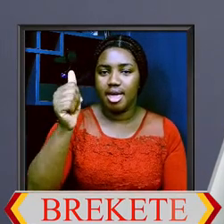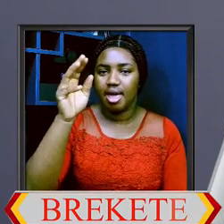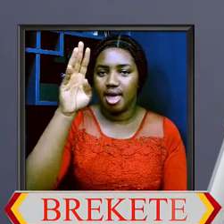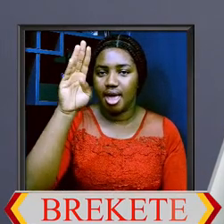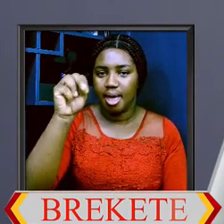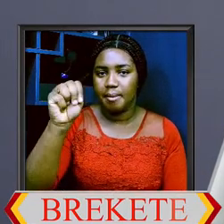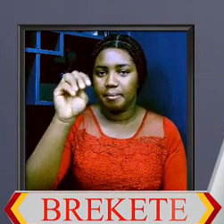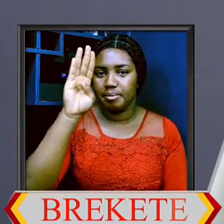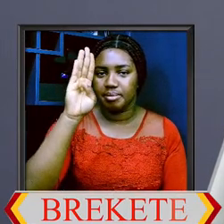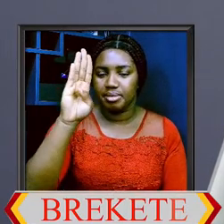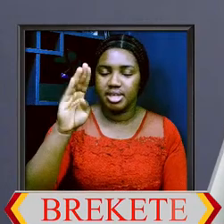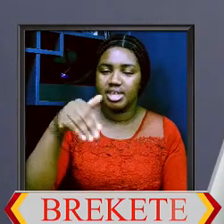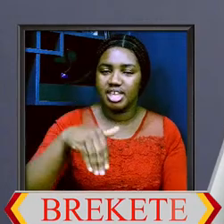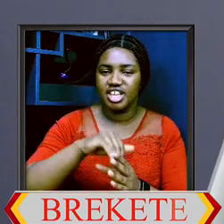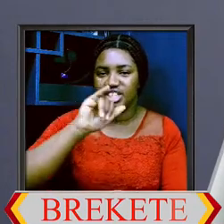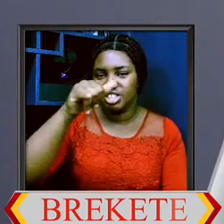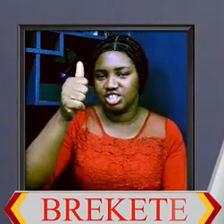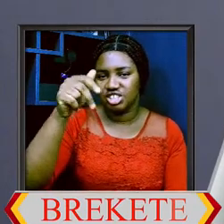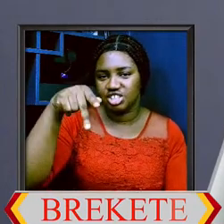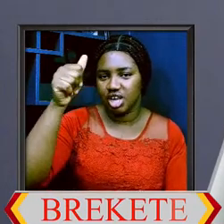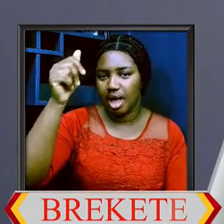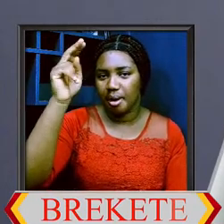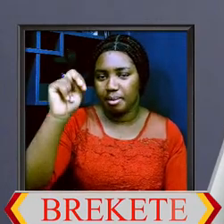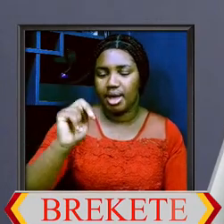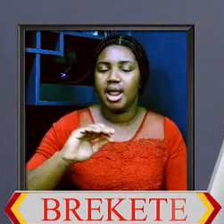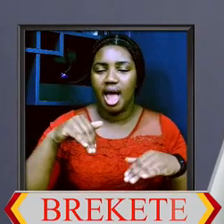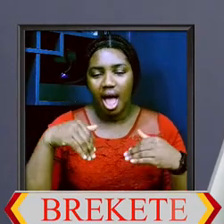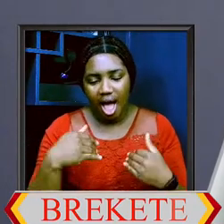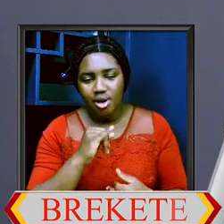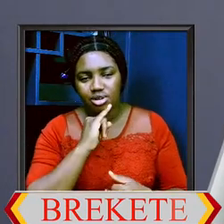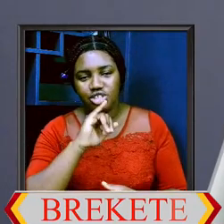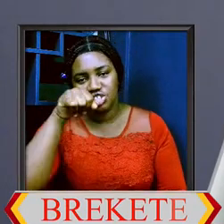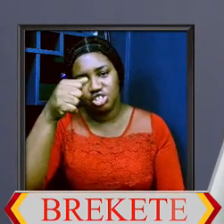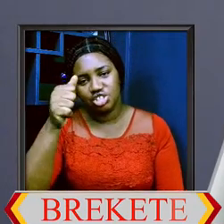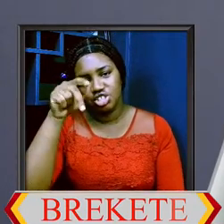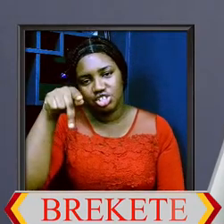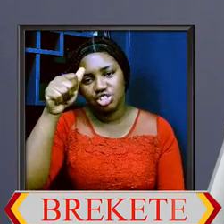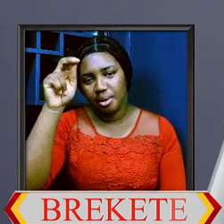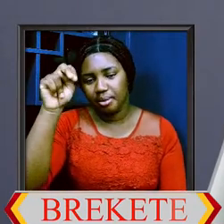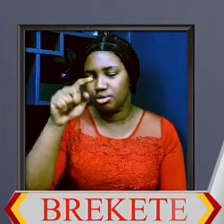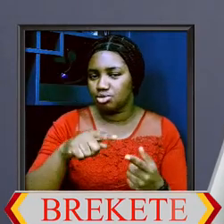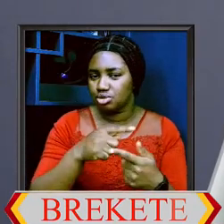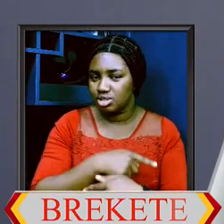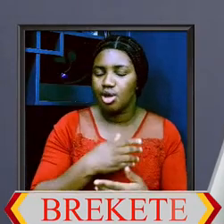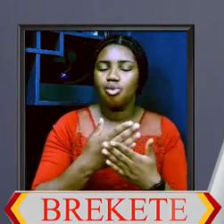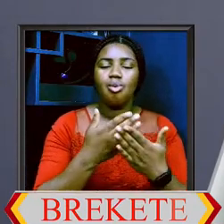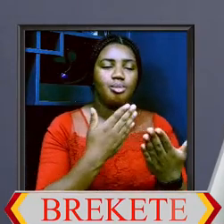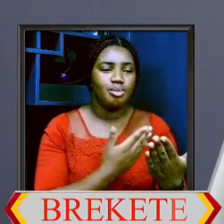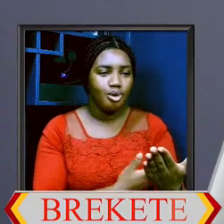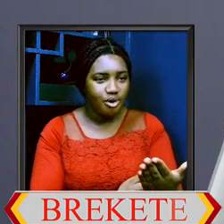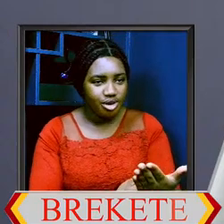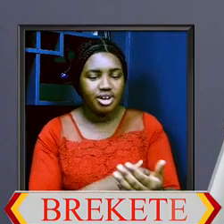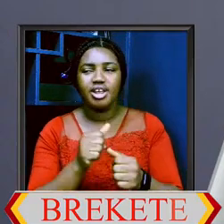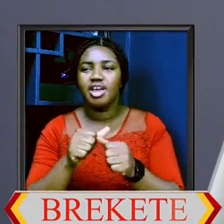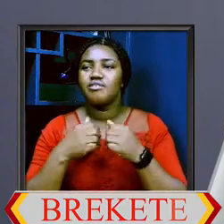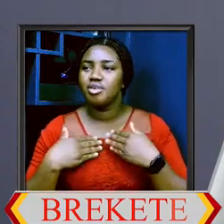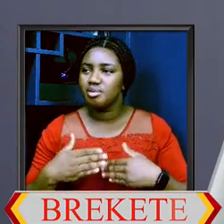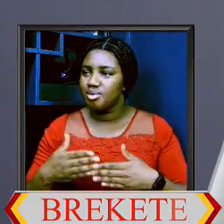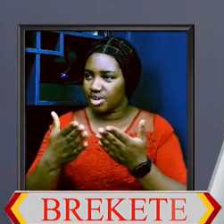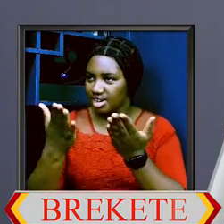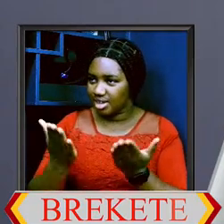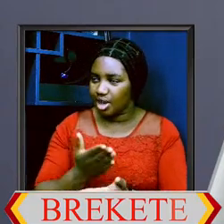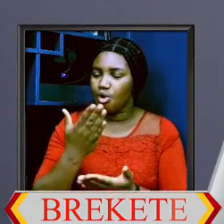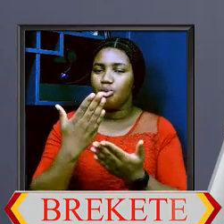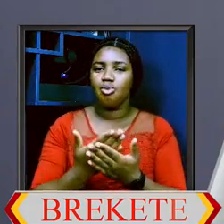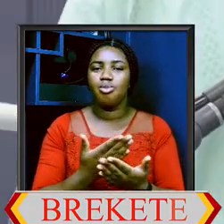how Japan today thank president good morning